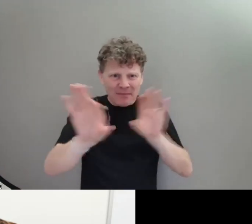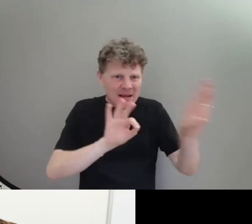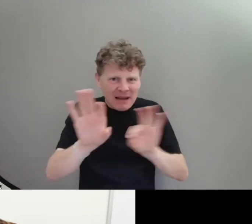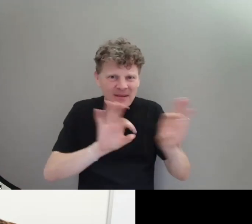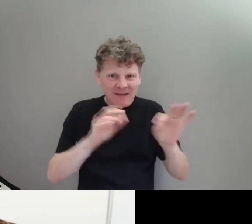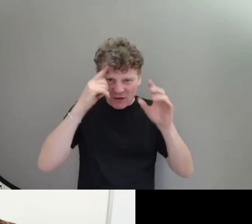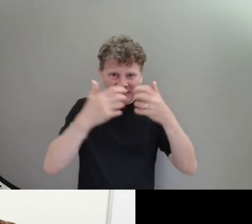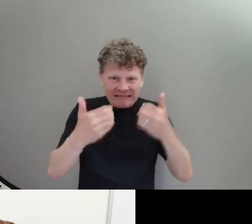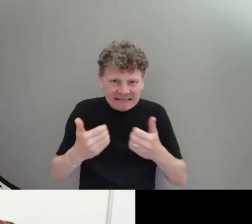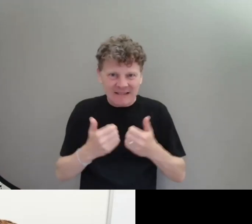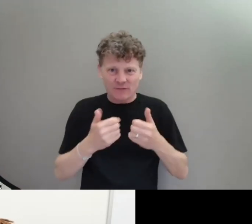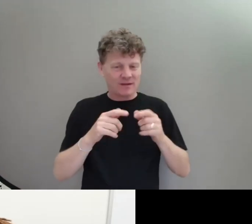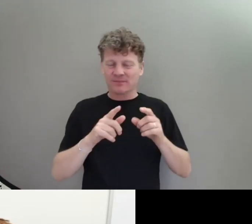and